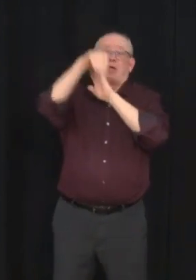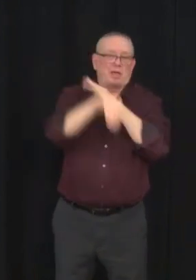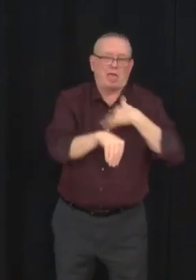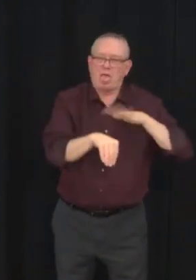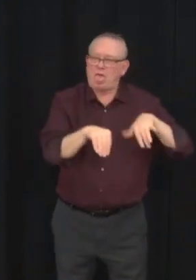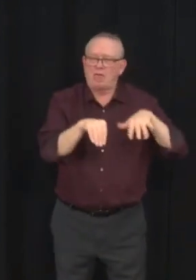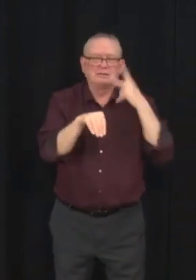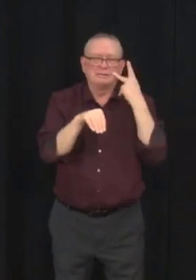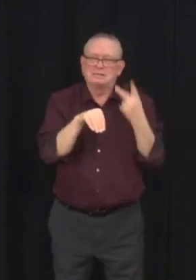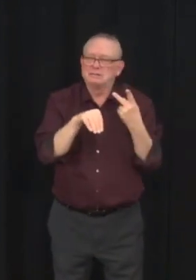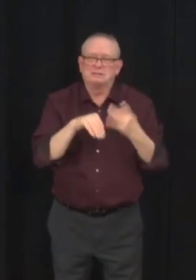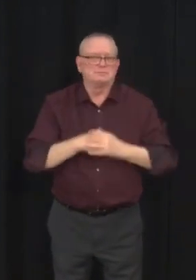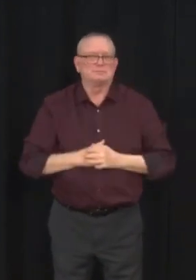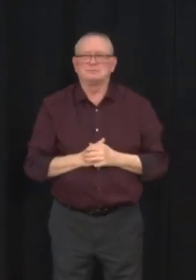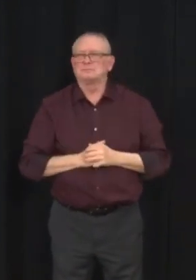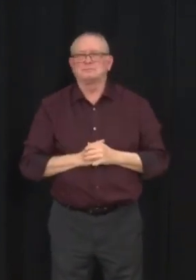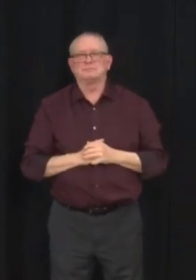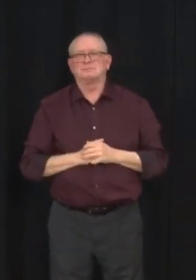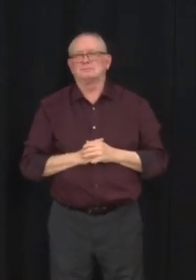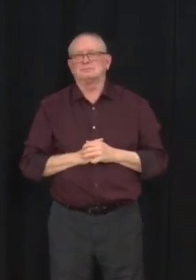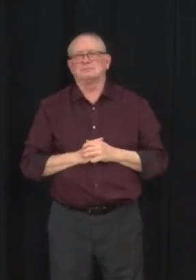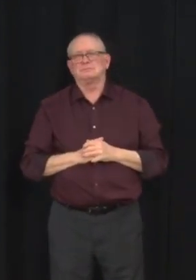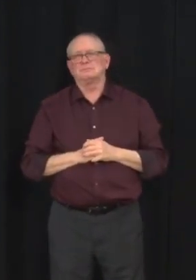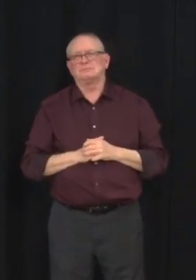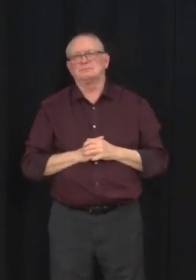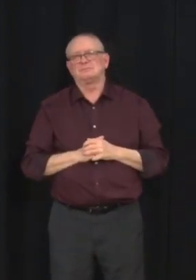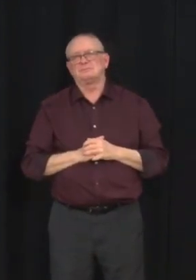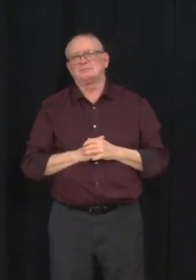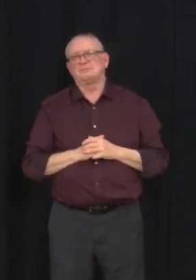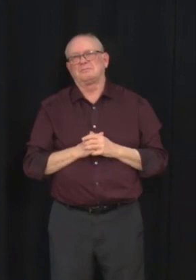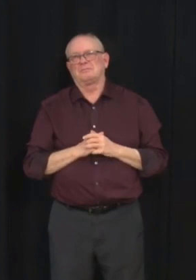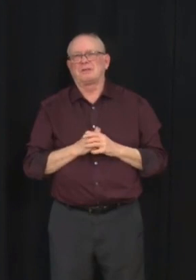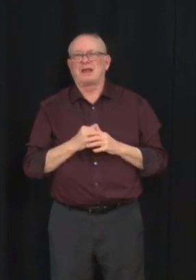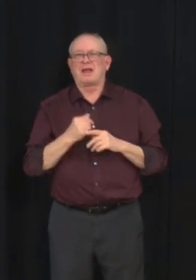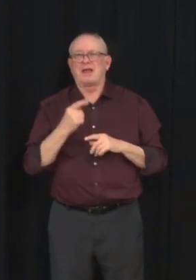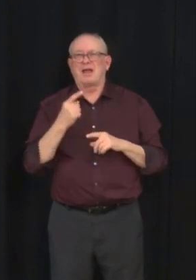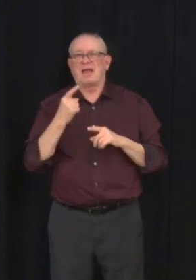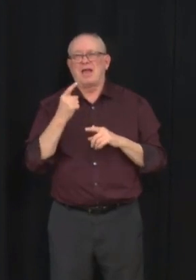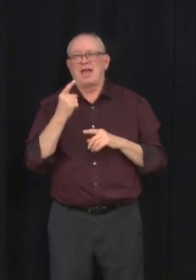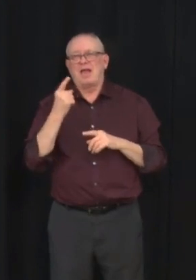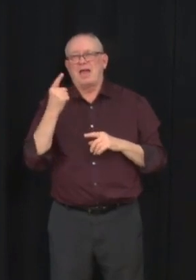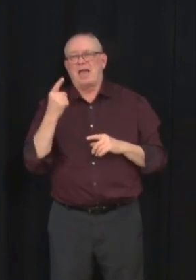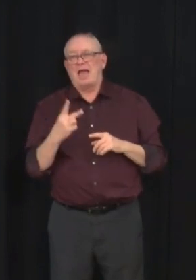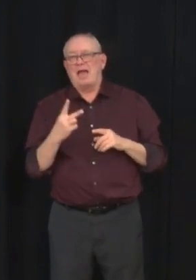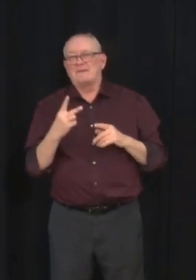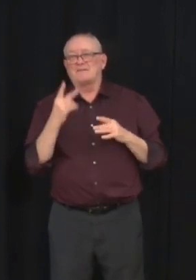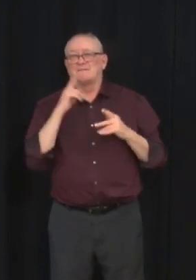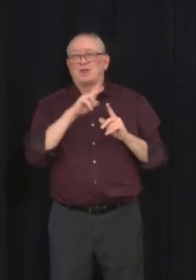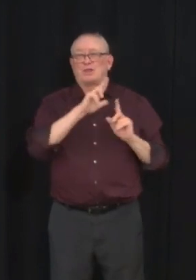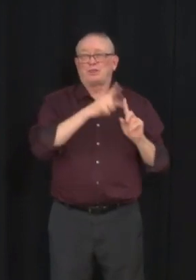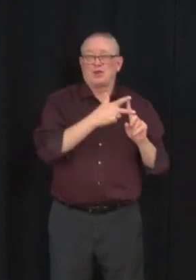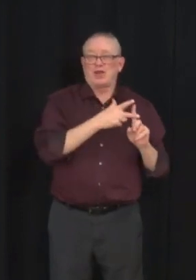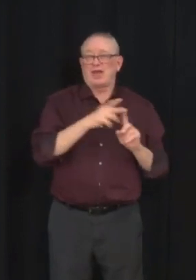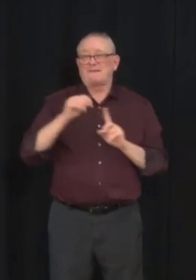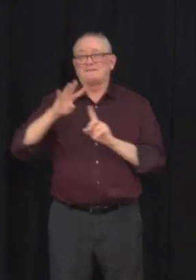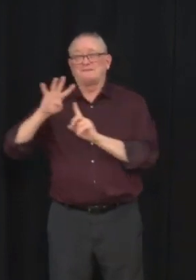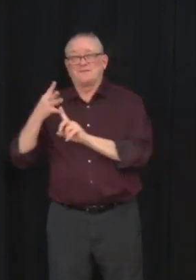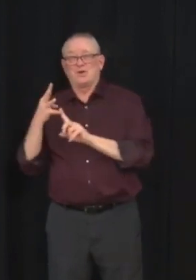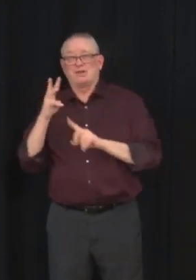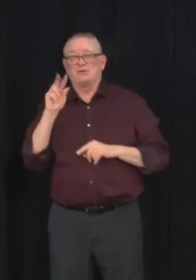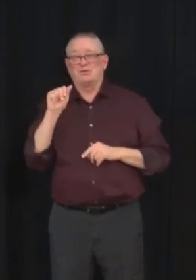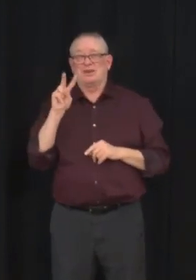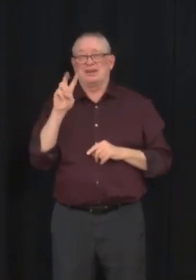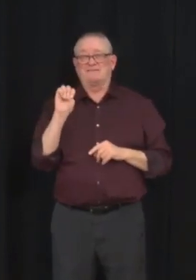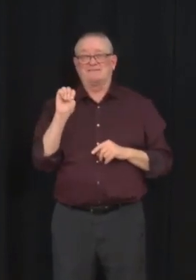to remember that half of the cases that happen in a wave happen on the second side of the peak, which means that everything that we do